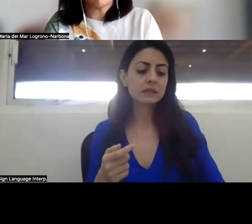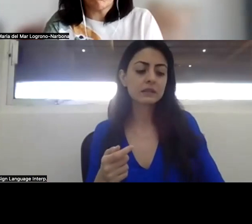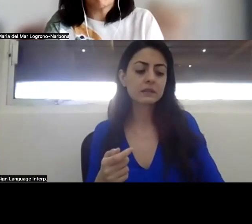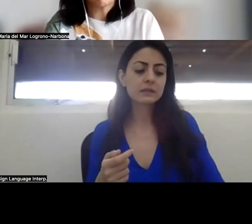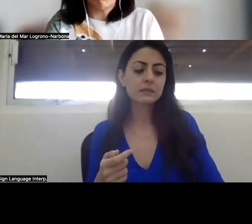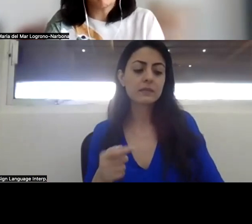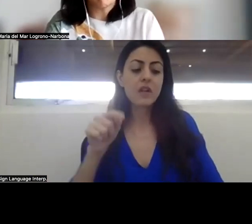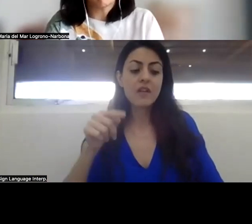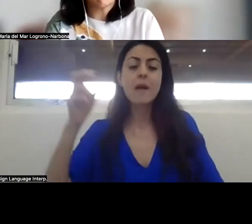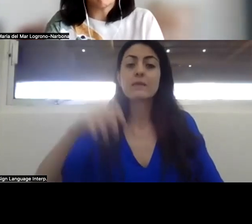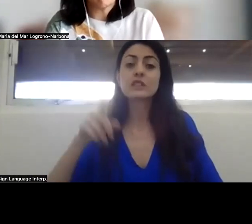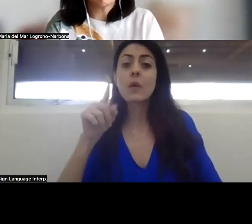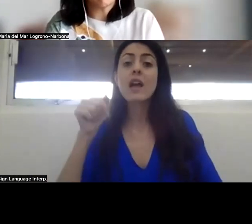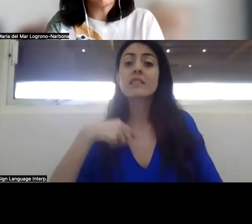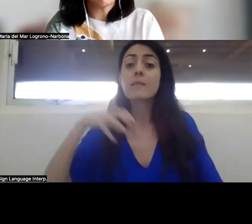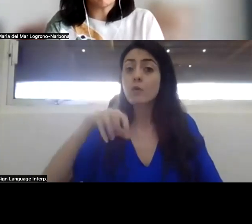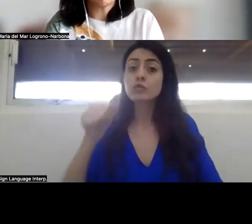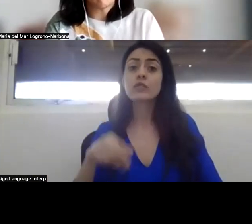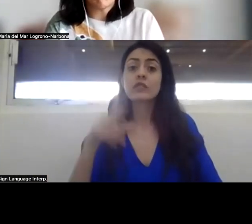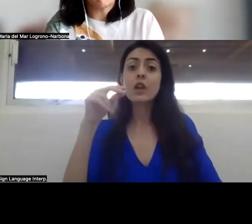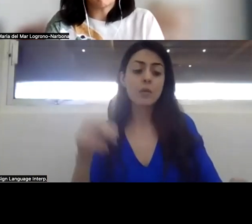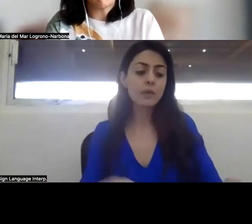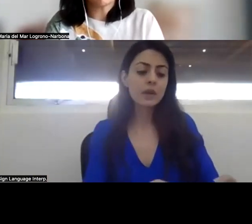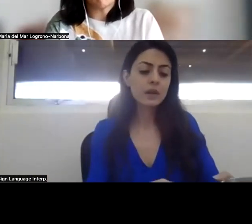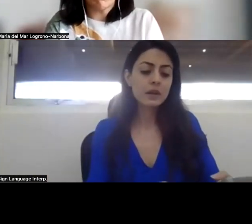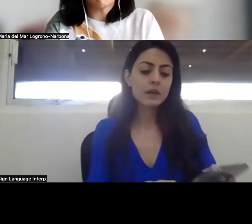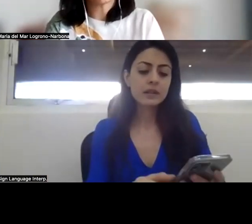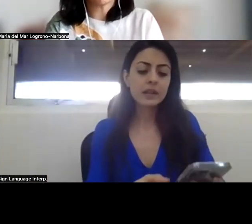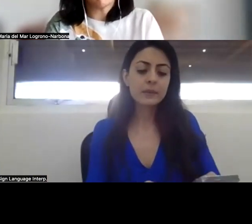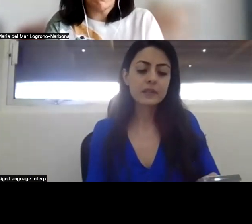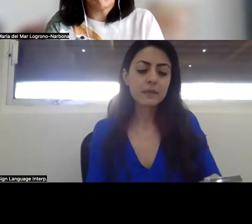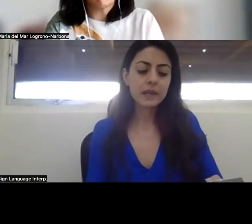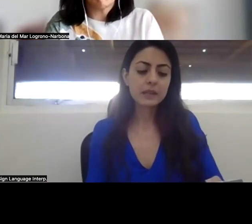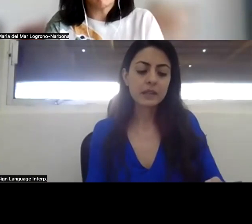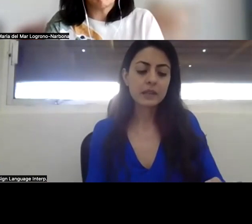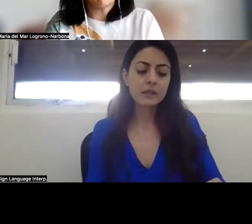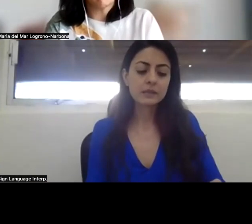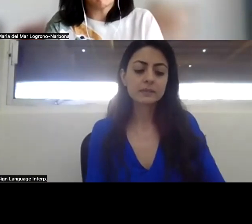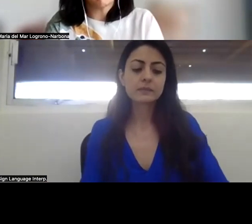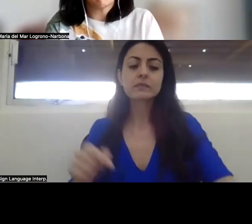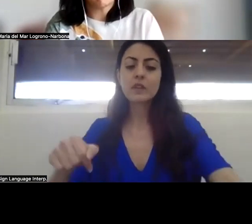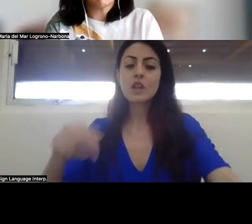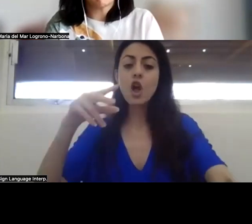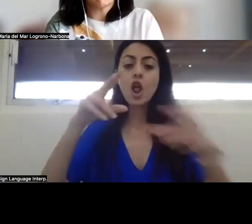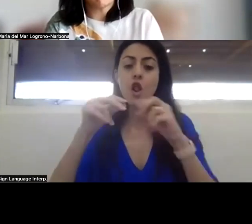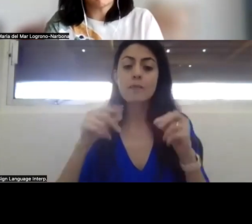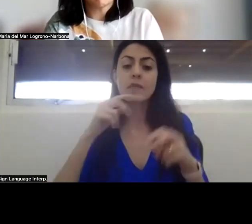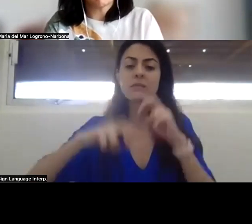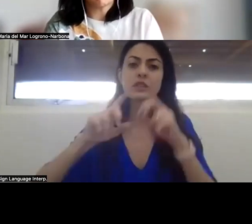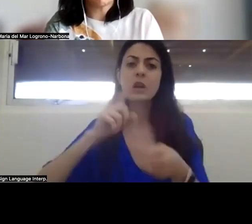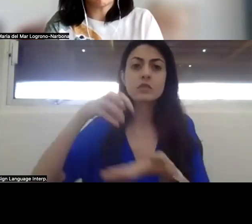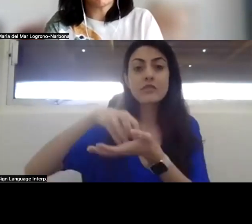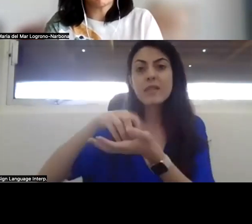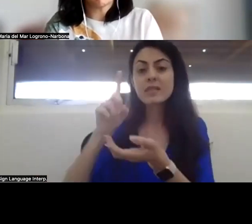their capacity to deliver, because so much is built on those only existing points of contact with citizens, from